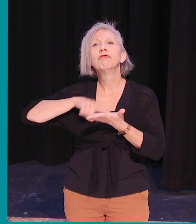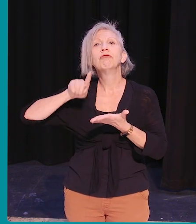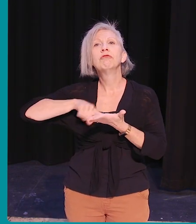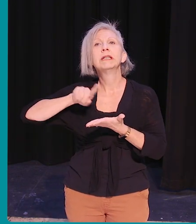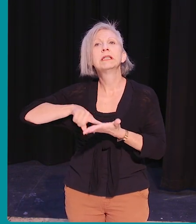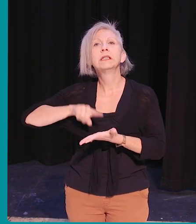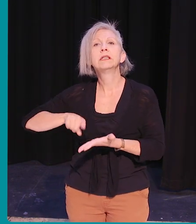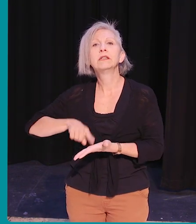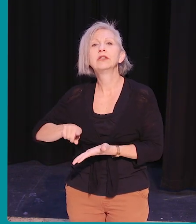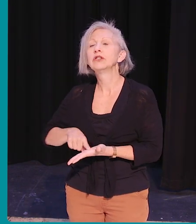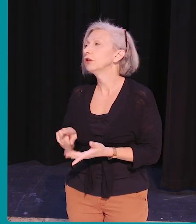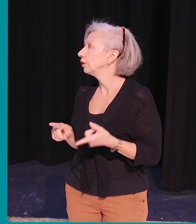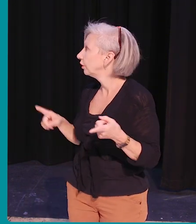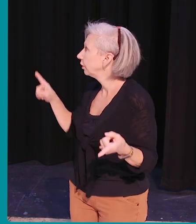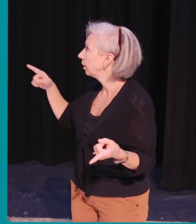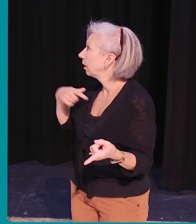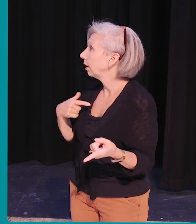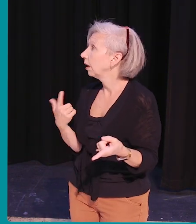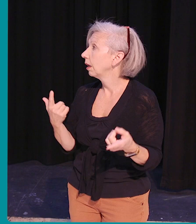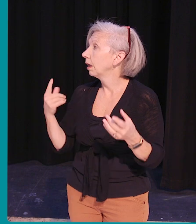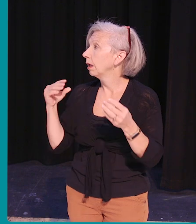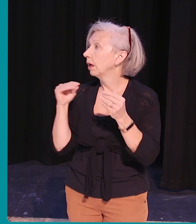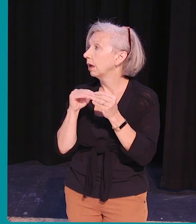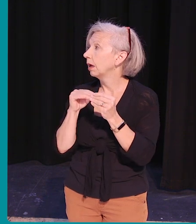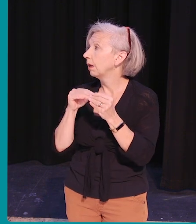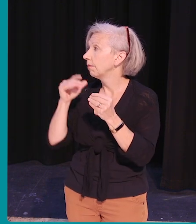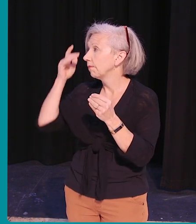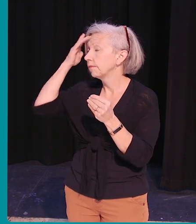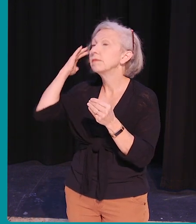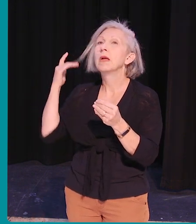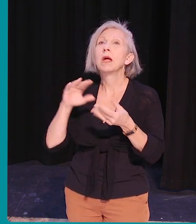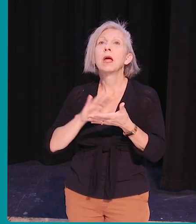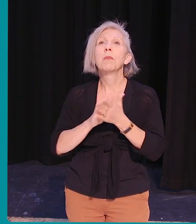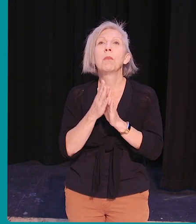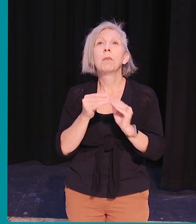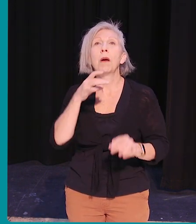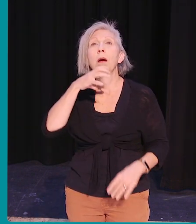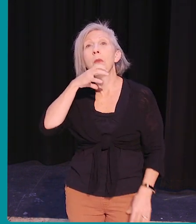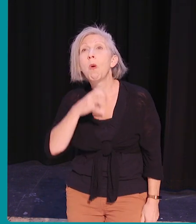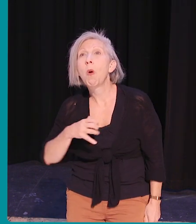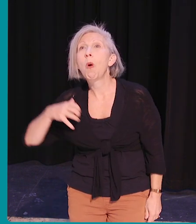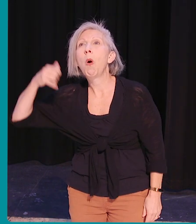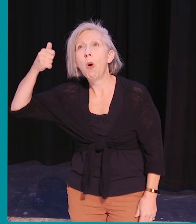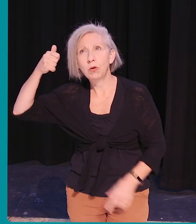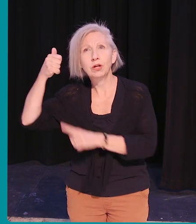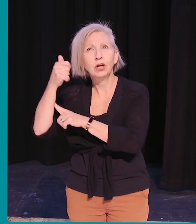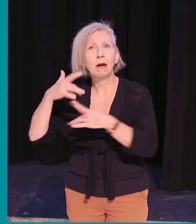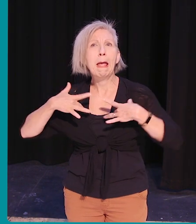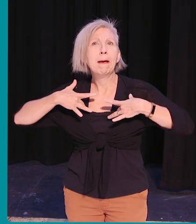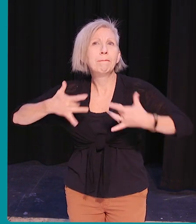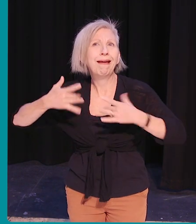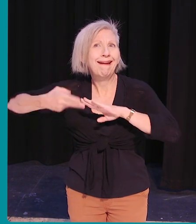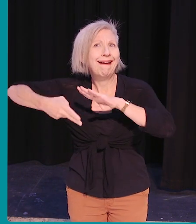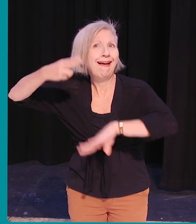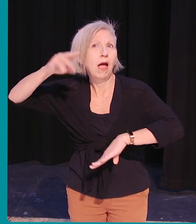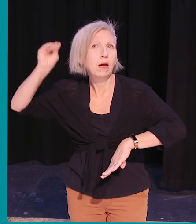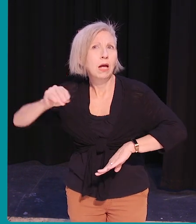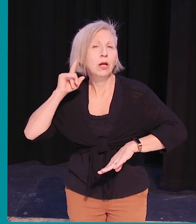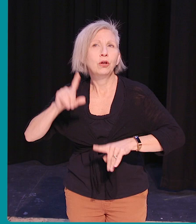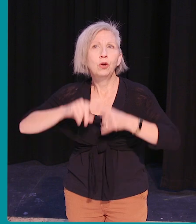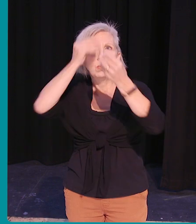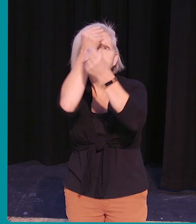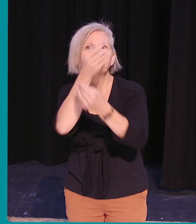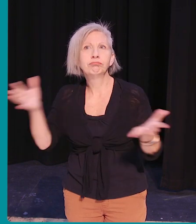you are to share misinformation and share stuff that just flat out isn't true, right? And so we have an information literacy problem in this country.